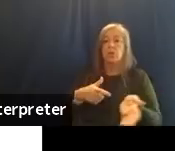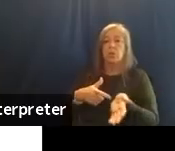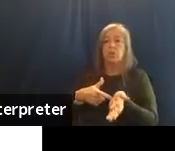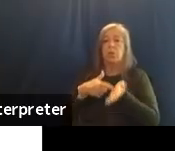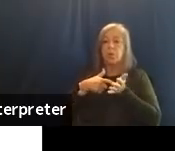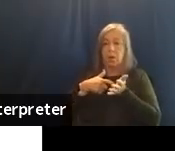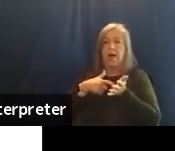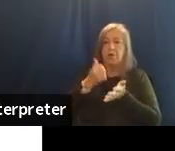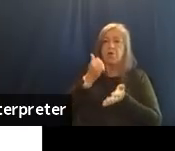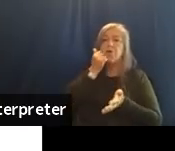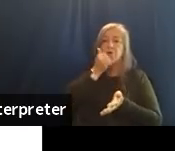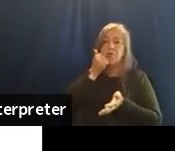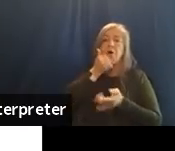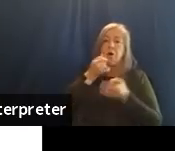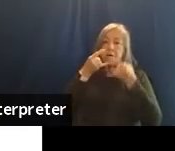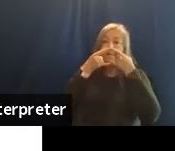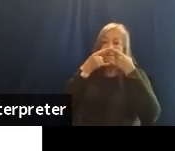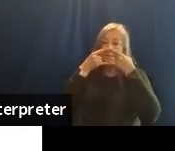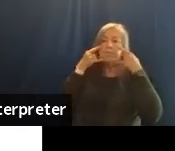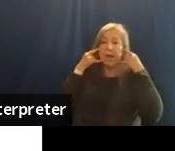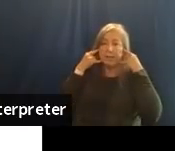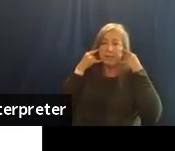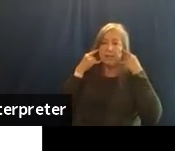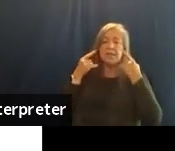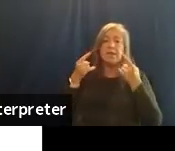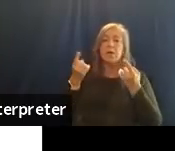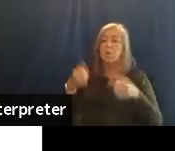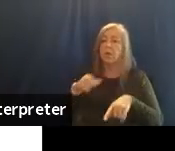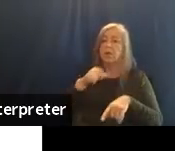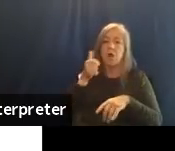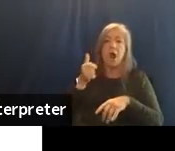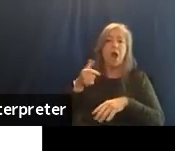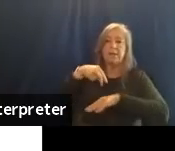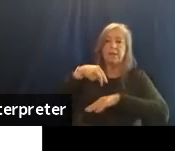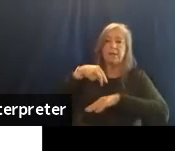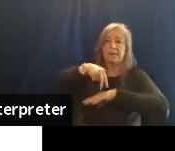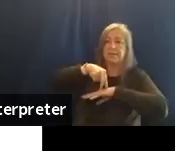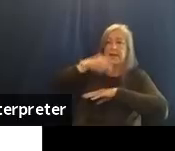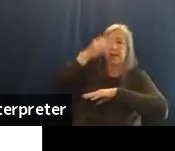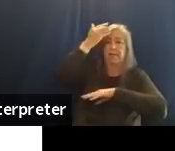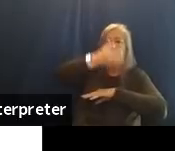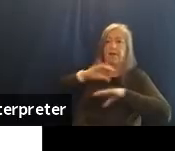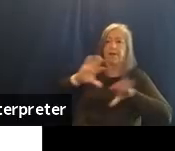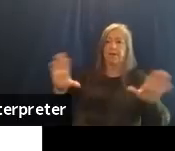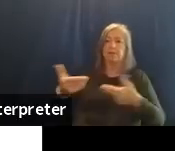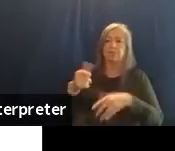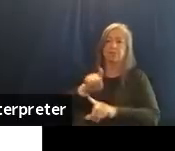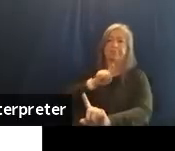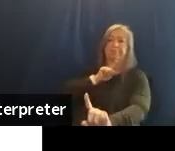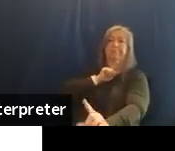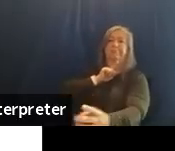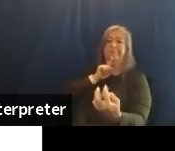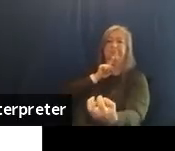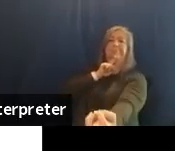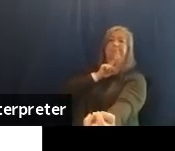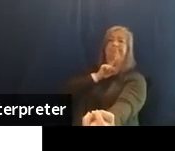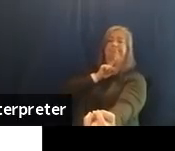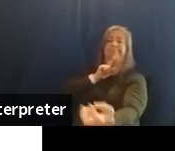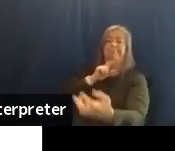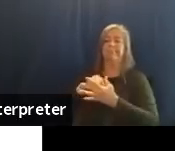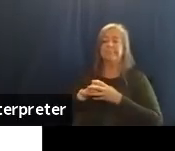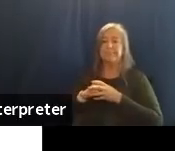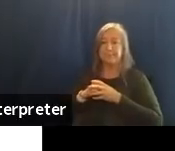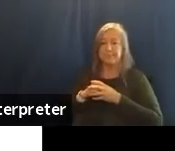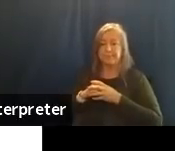classroom teaching. So we may have parents and students coming back into our schools next week